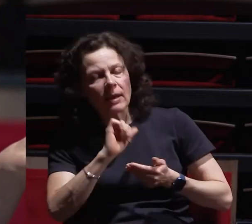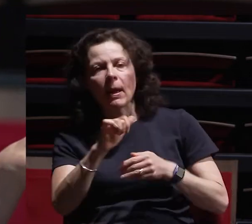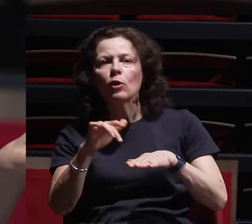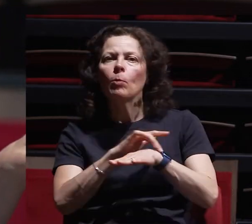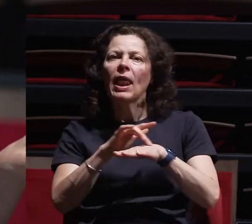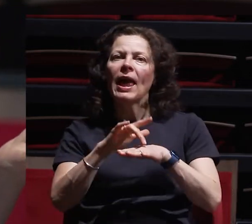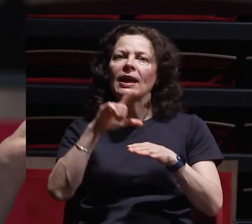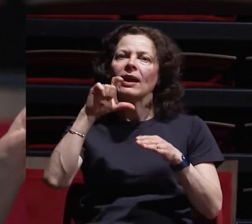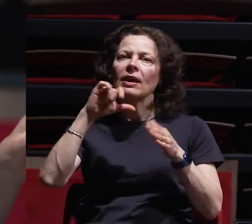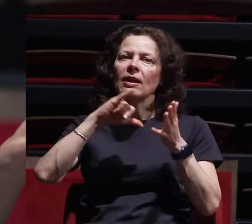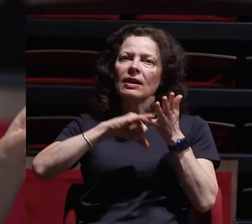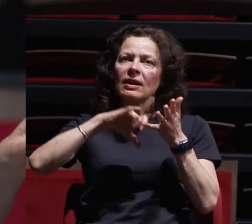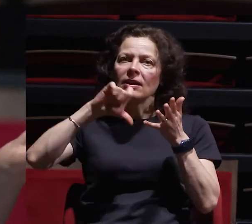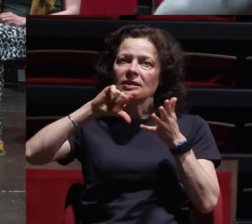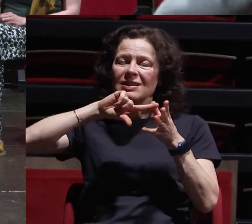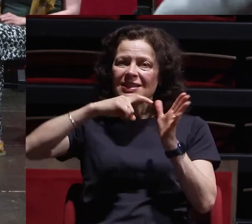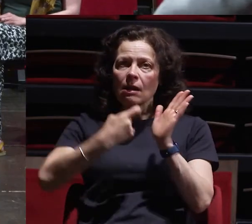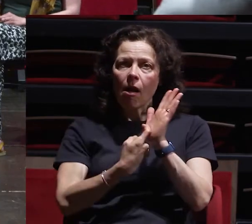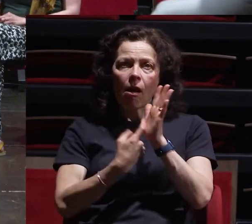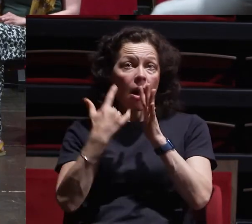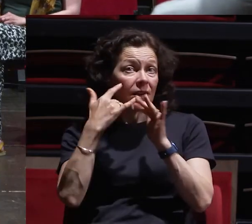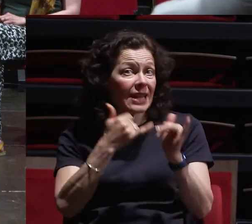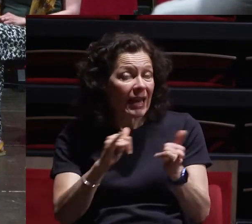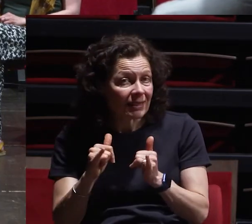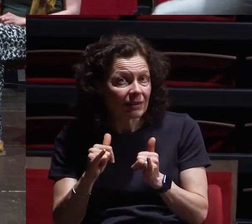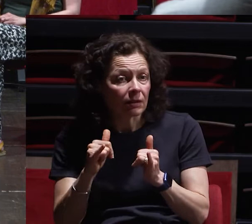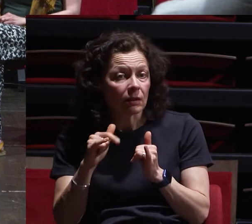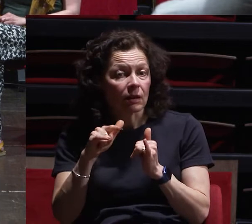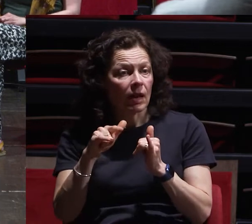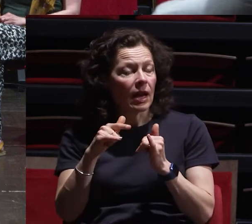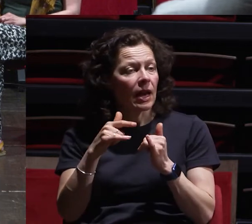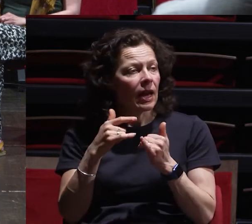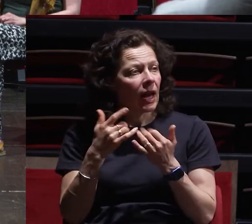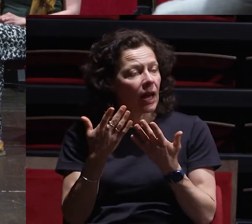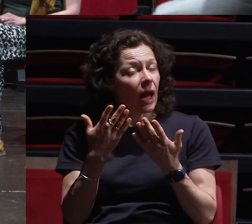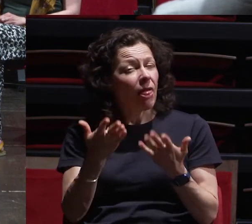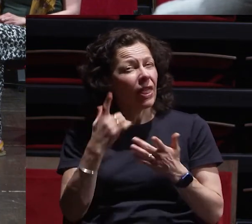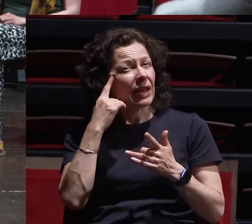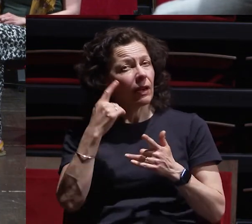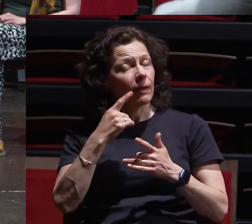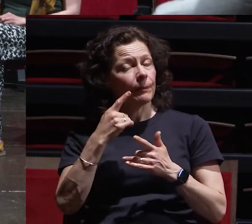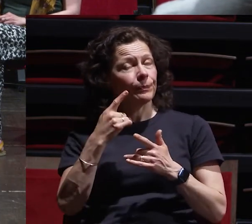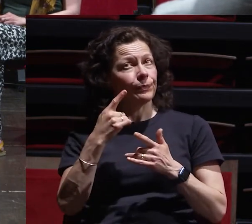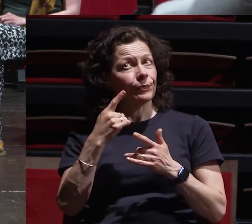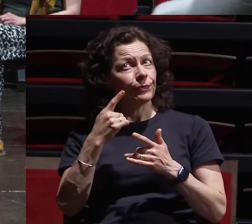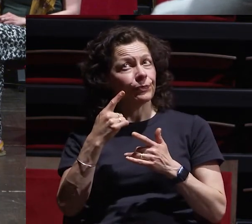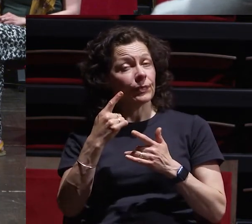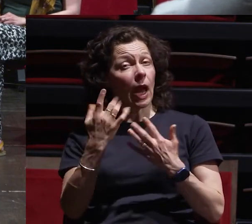about your play Scar Test? Because it does something very unexpected, doesn't it, to the audience quite early on that I think